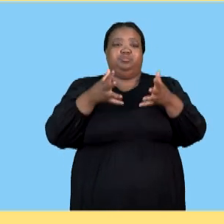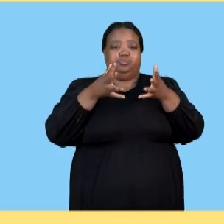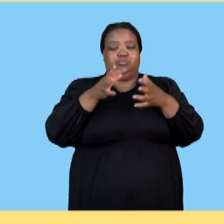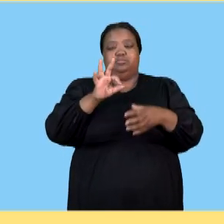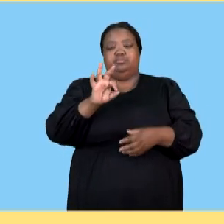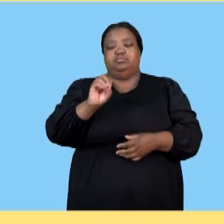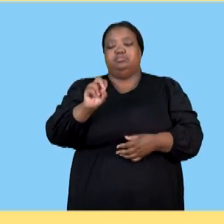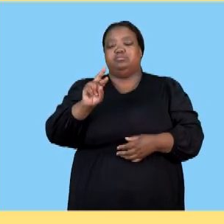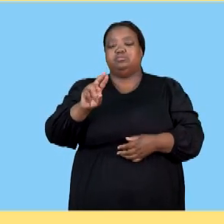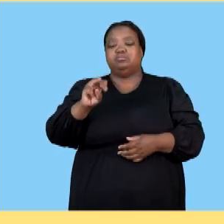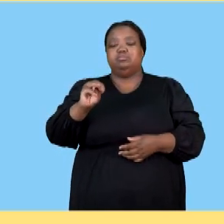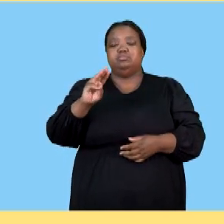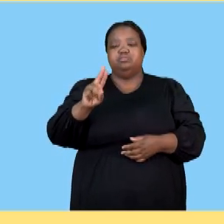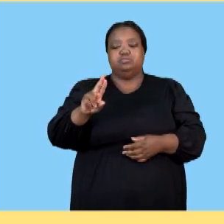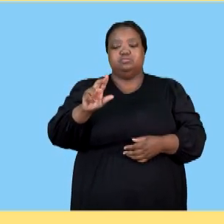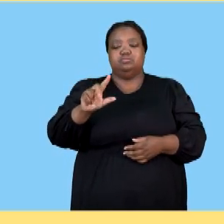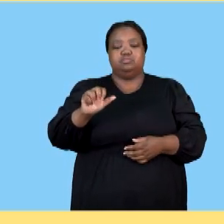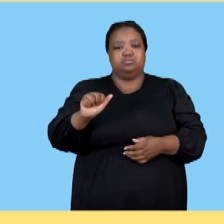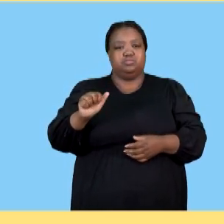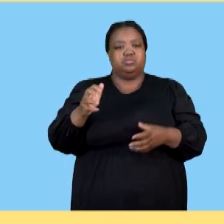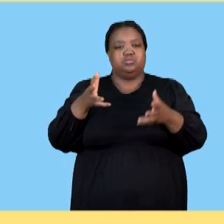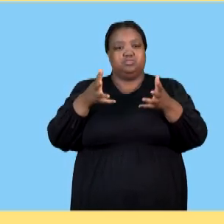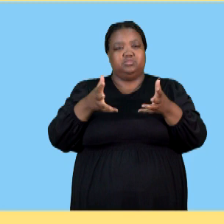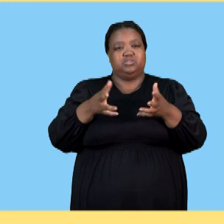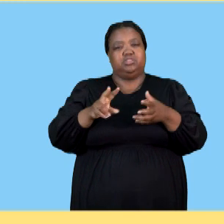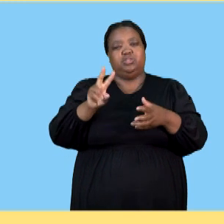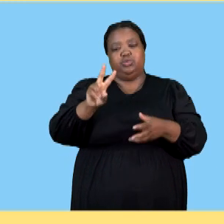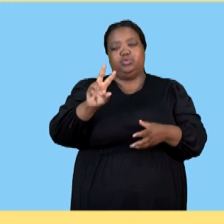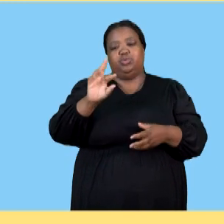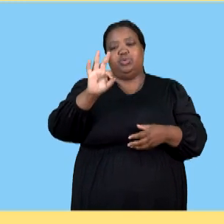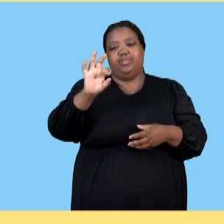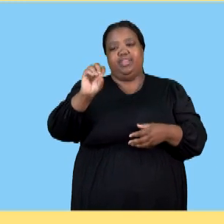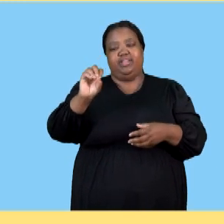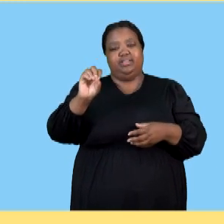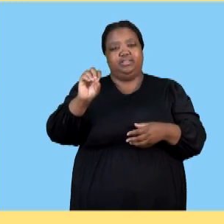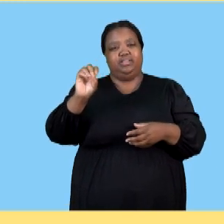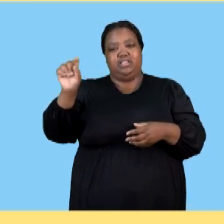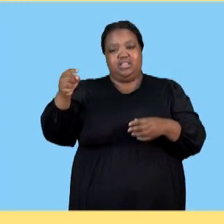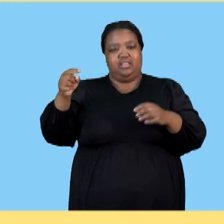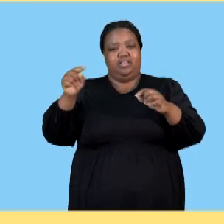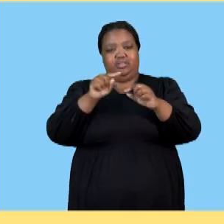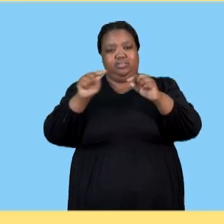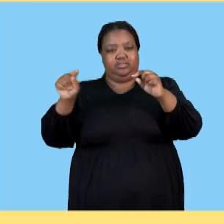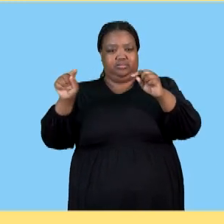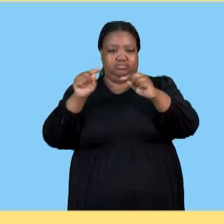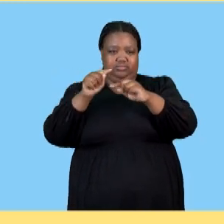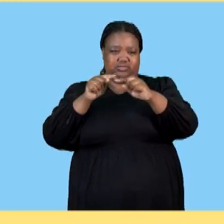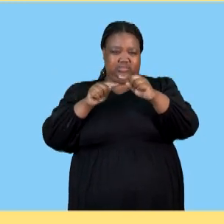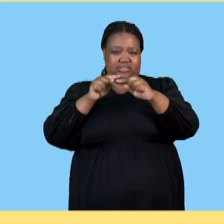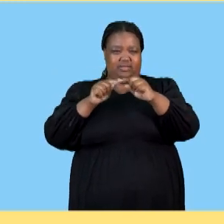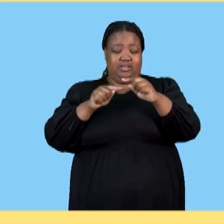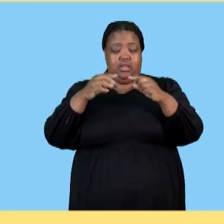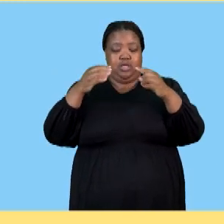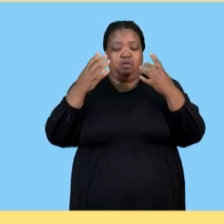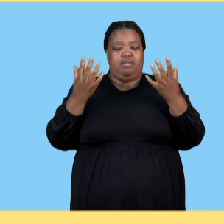Following the formula then, we'll take our net profit, which is 230,000, there it is. We divide it by average